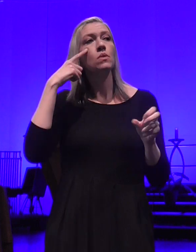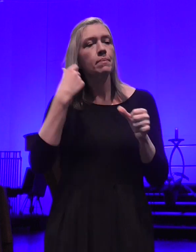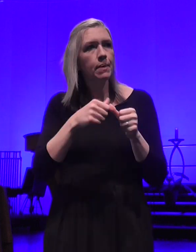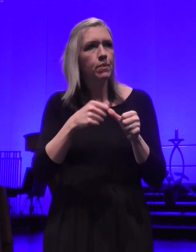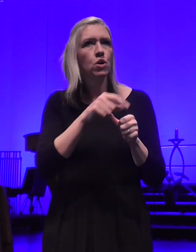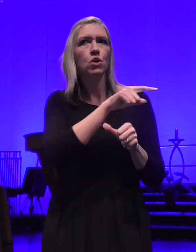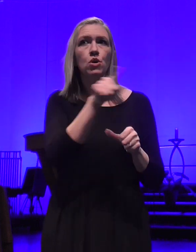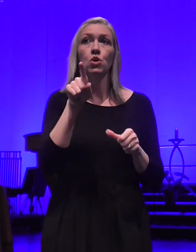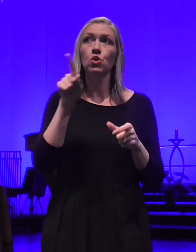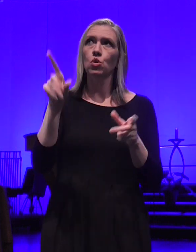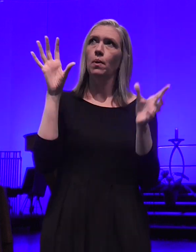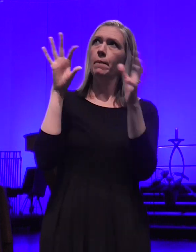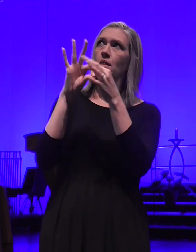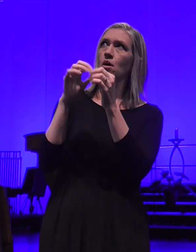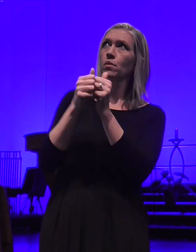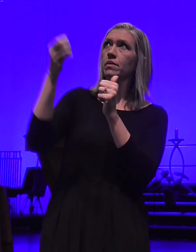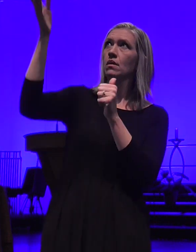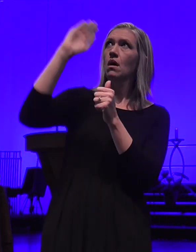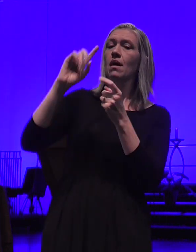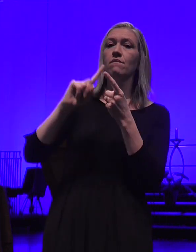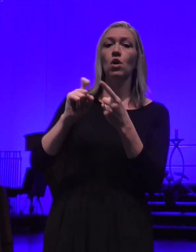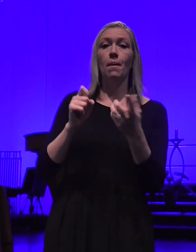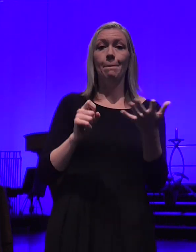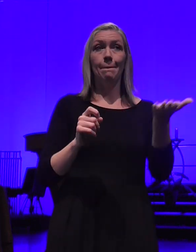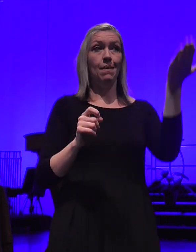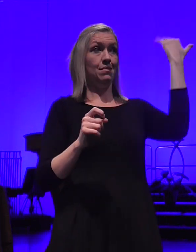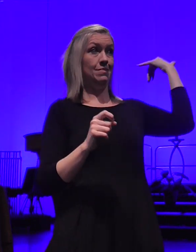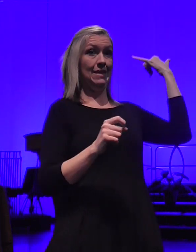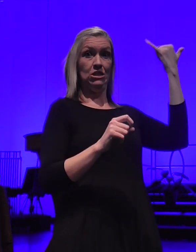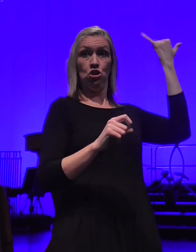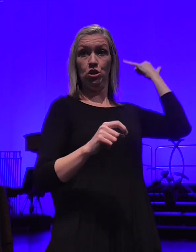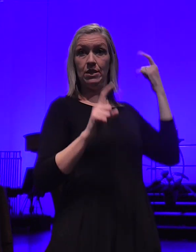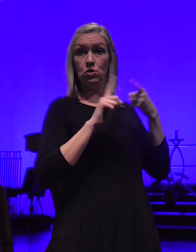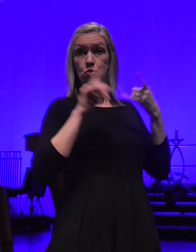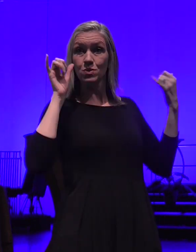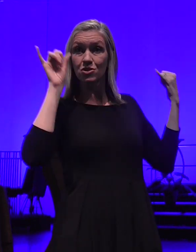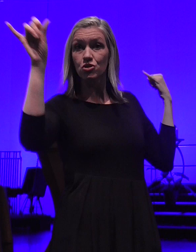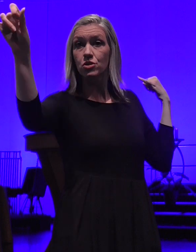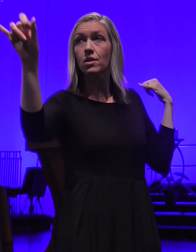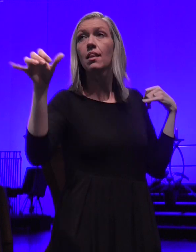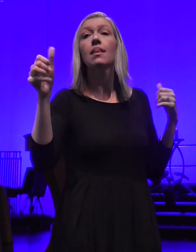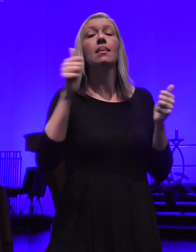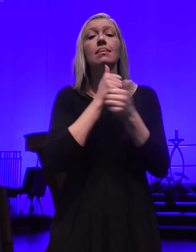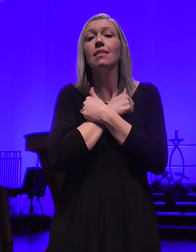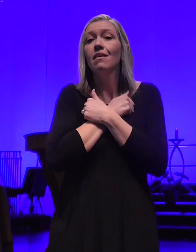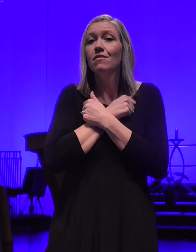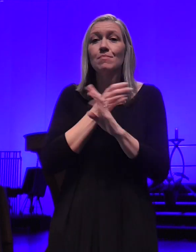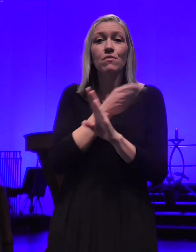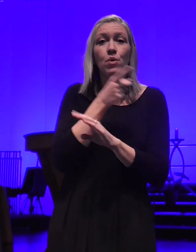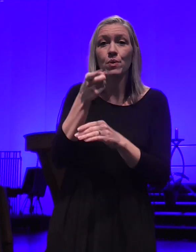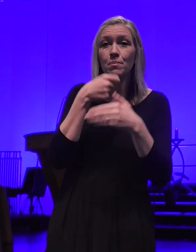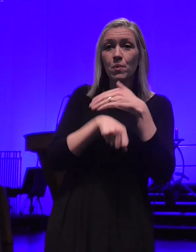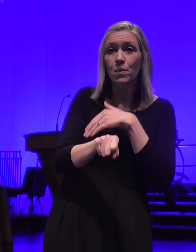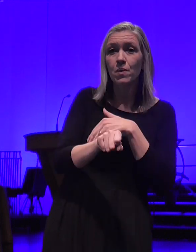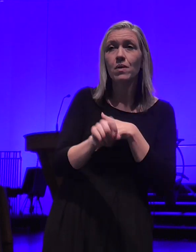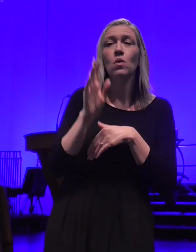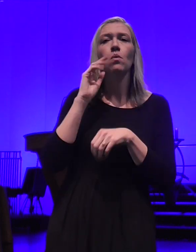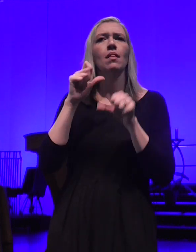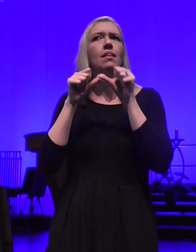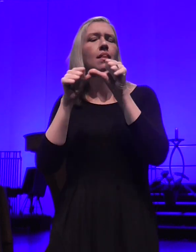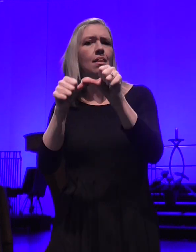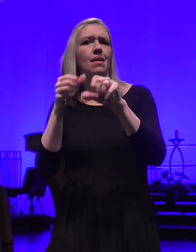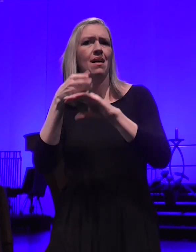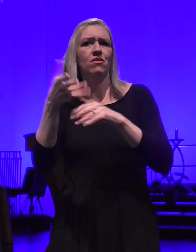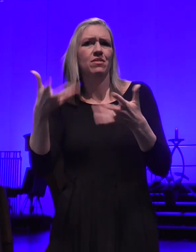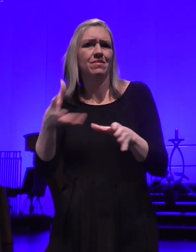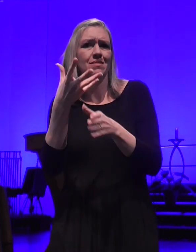from eternity to eternity. You were loved by God before you were born. You will be loved by God long after you die.